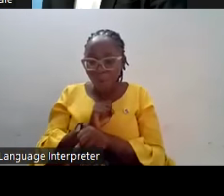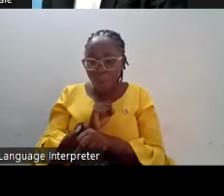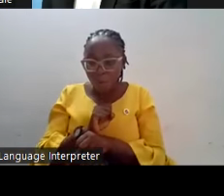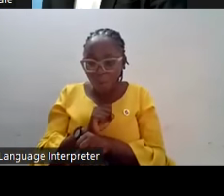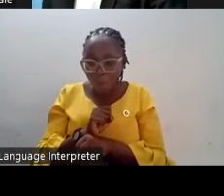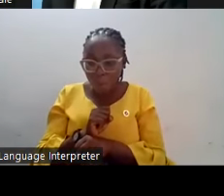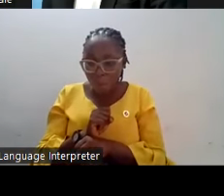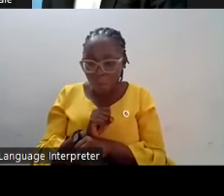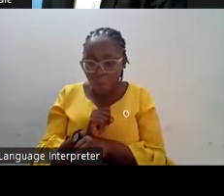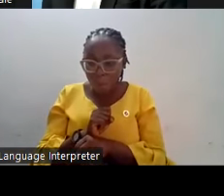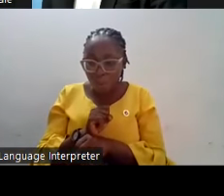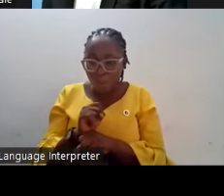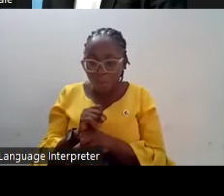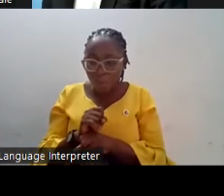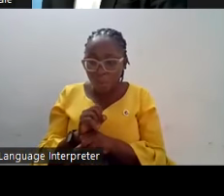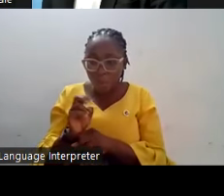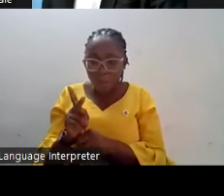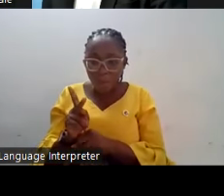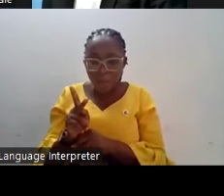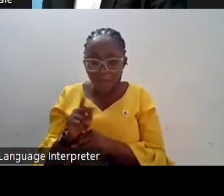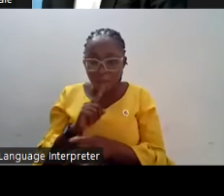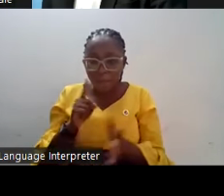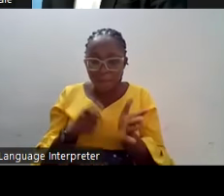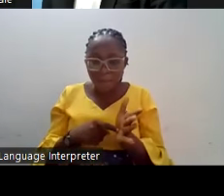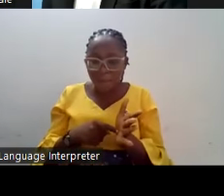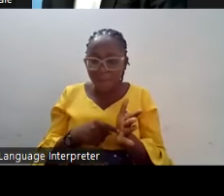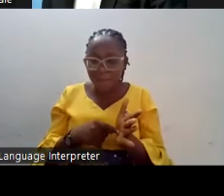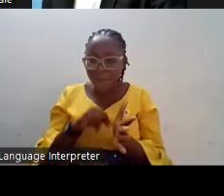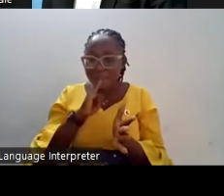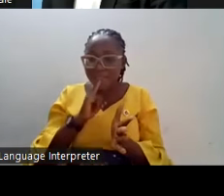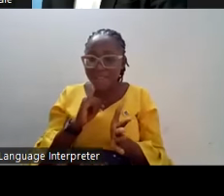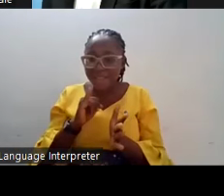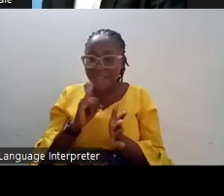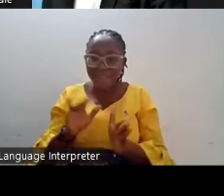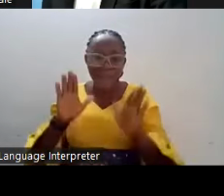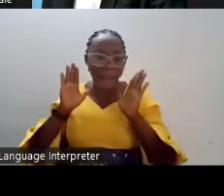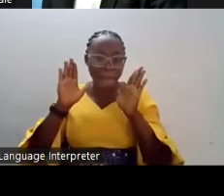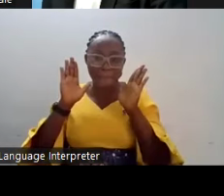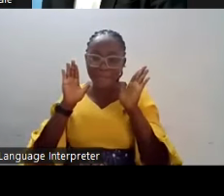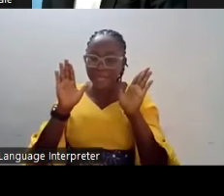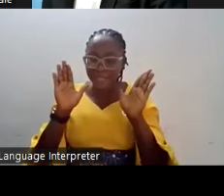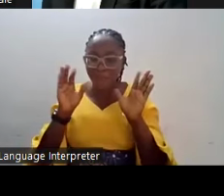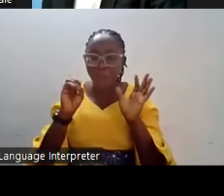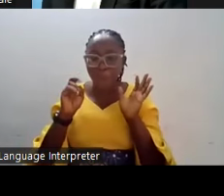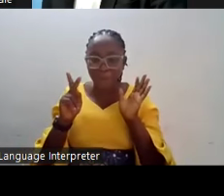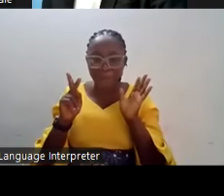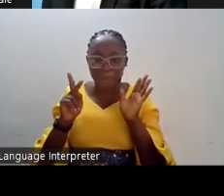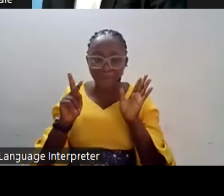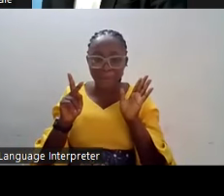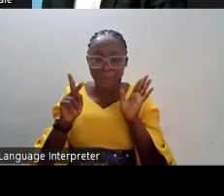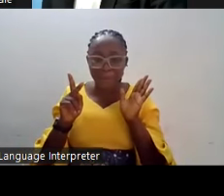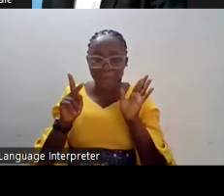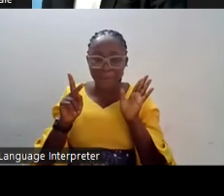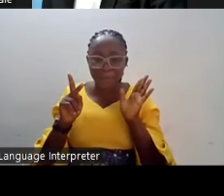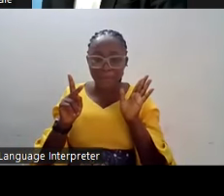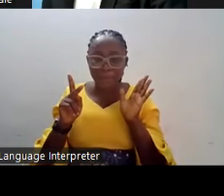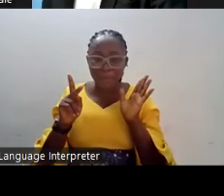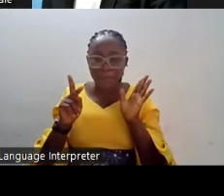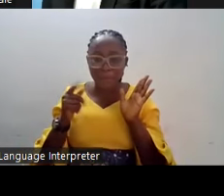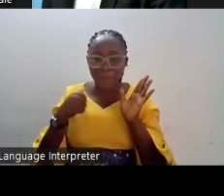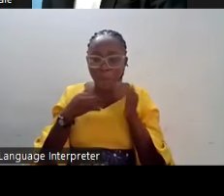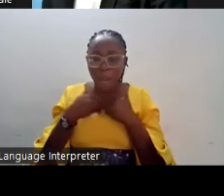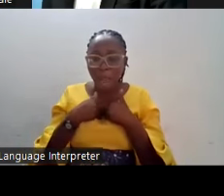Okay. Wow, this is a mixed poll. Okay. We